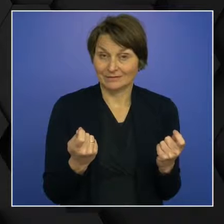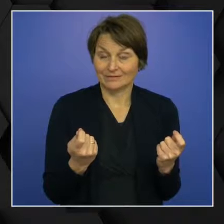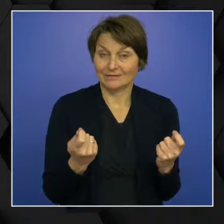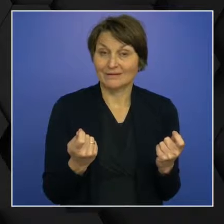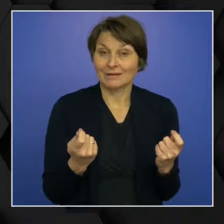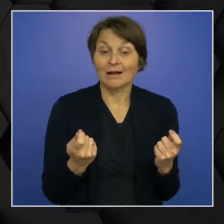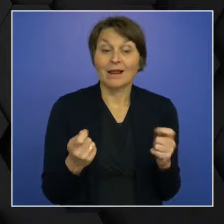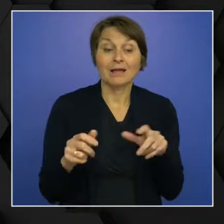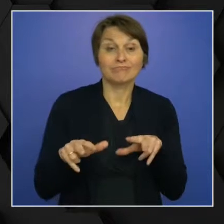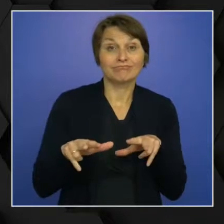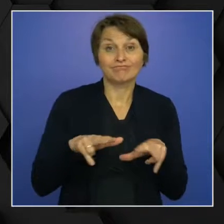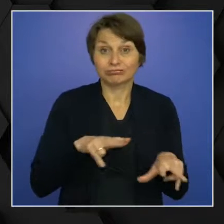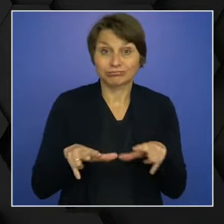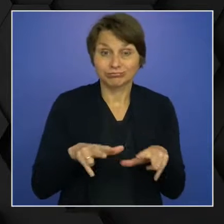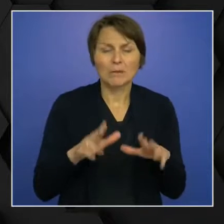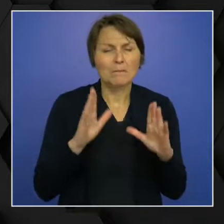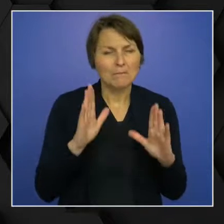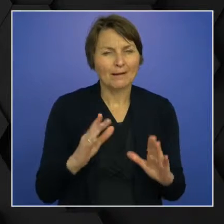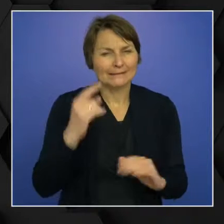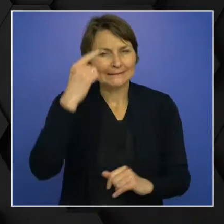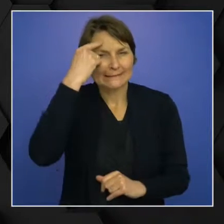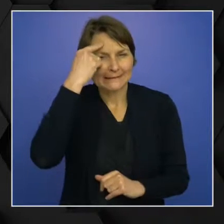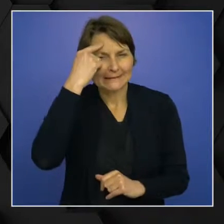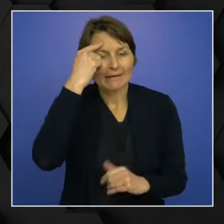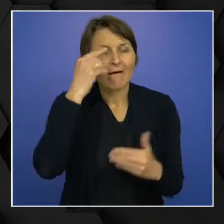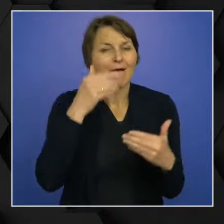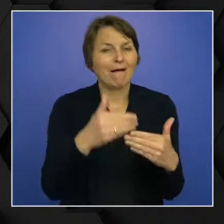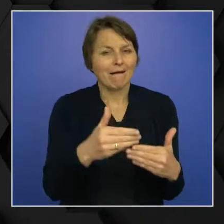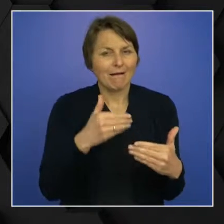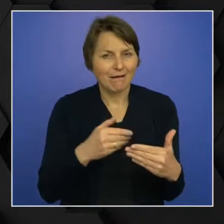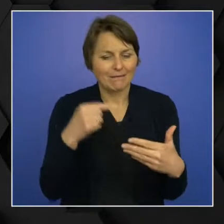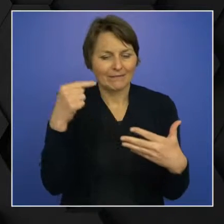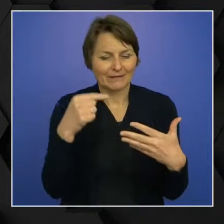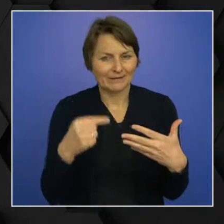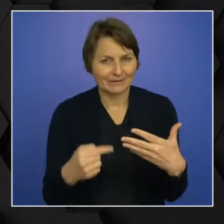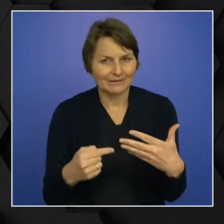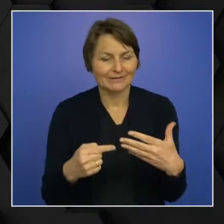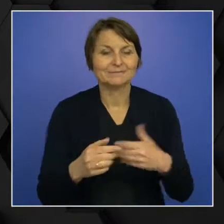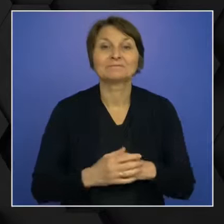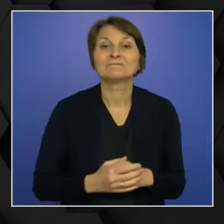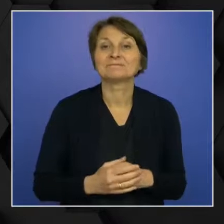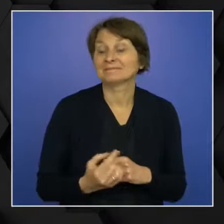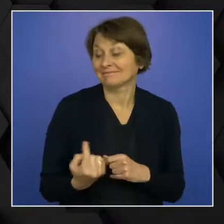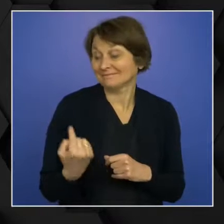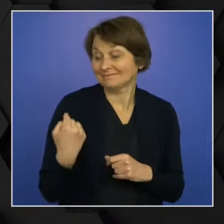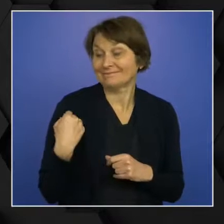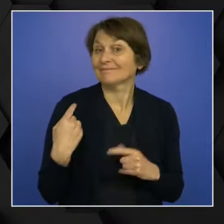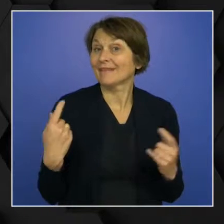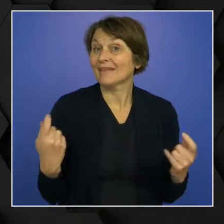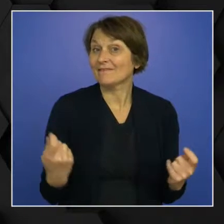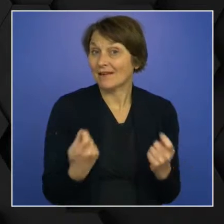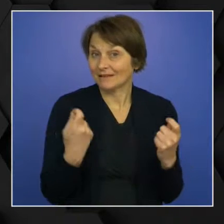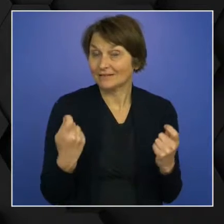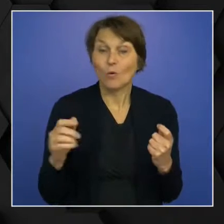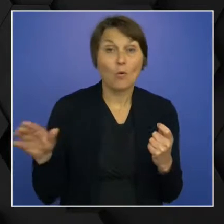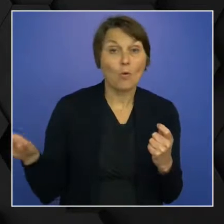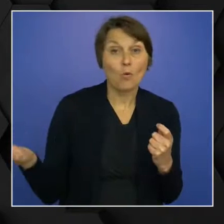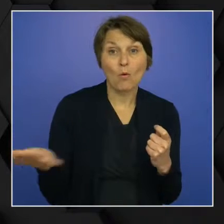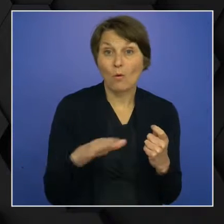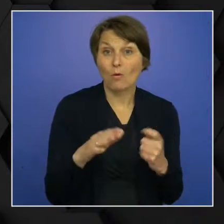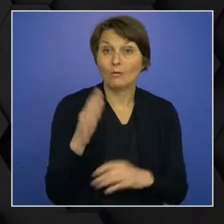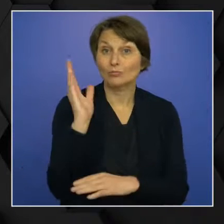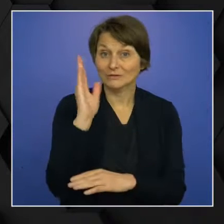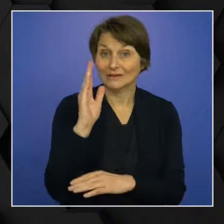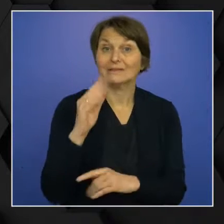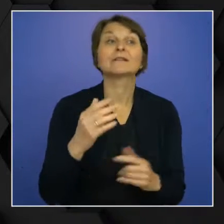make sure that you plan for it. For the last event, what we did was we got all the speakers together